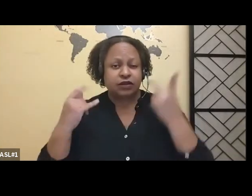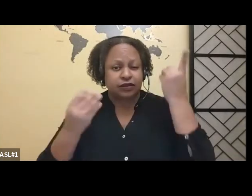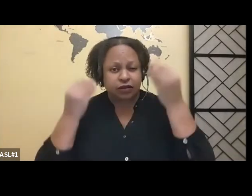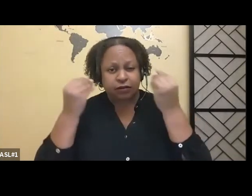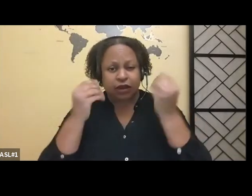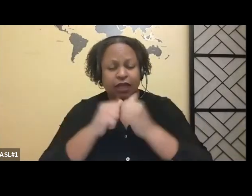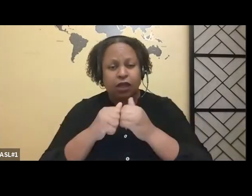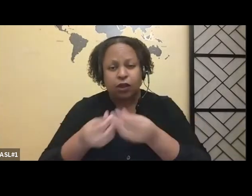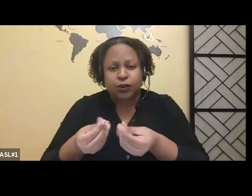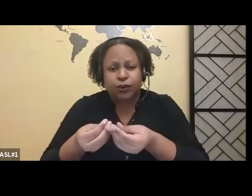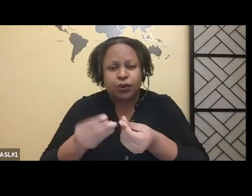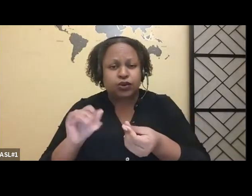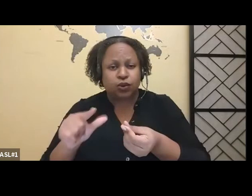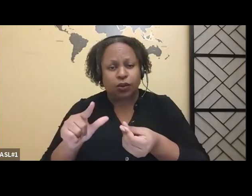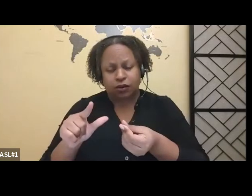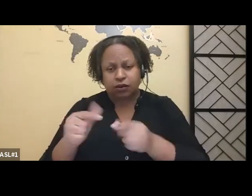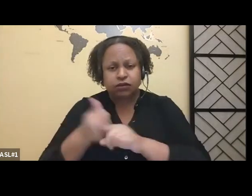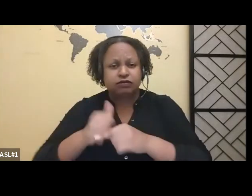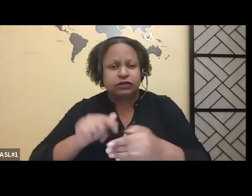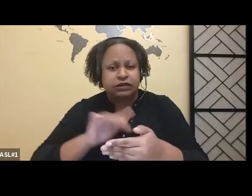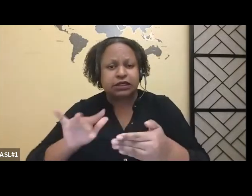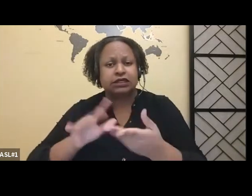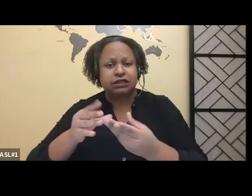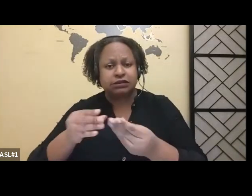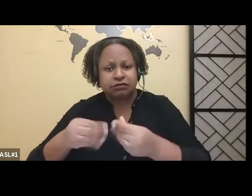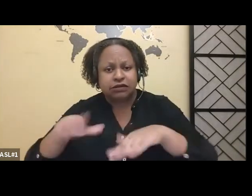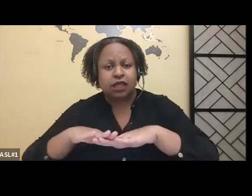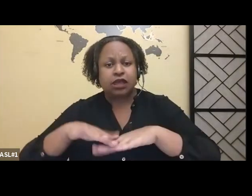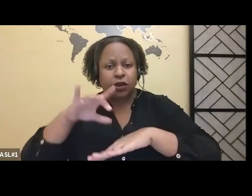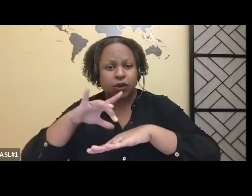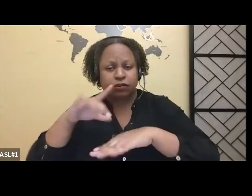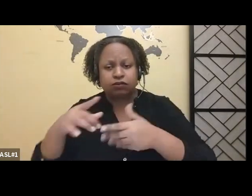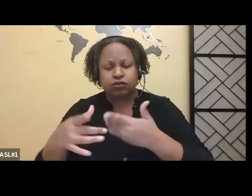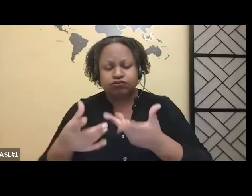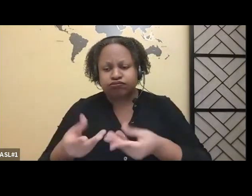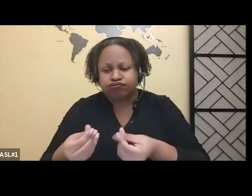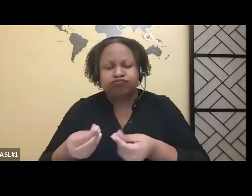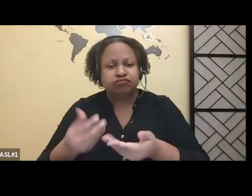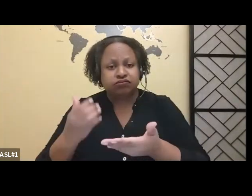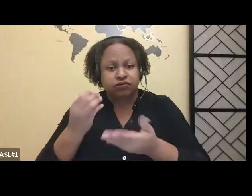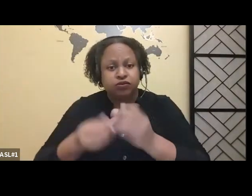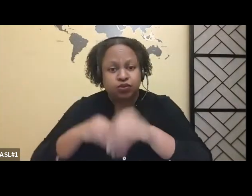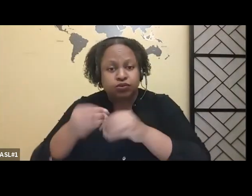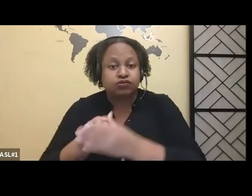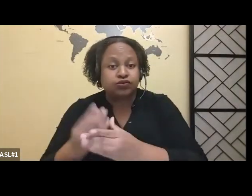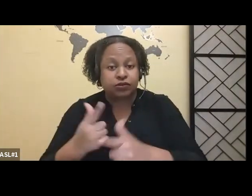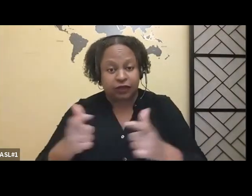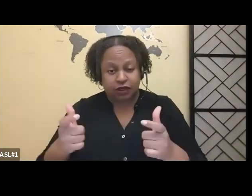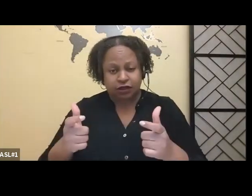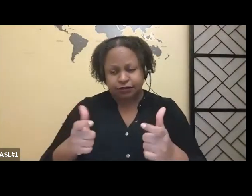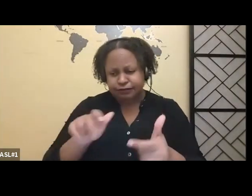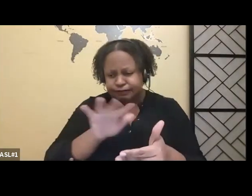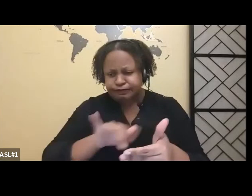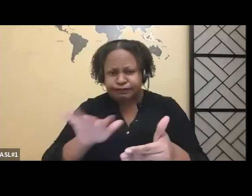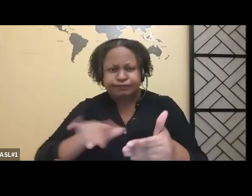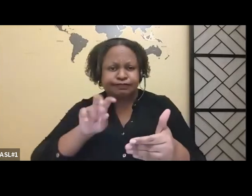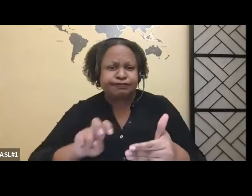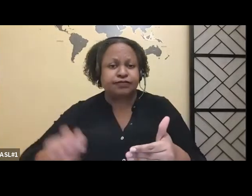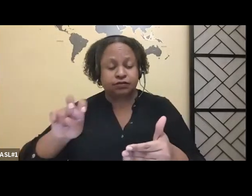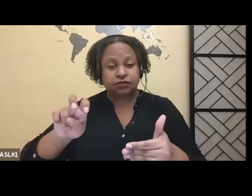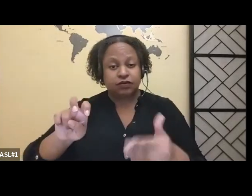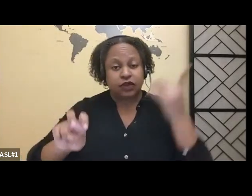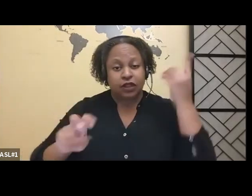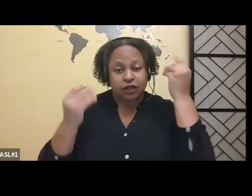most productive, and he learned not only how to think about combining